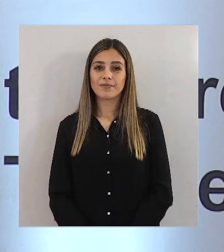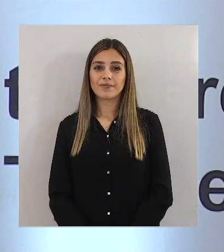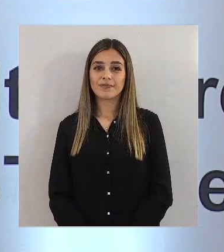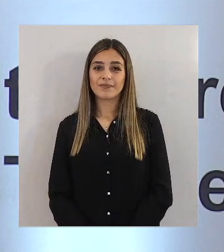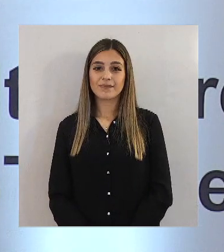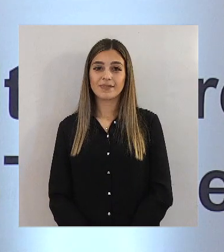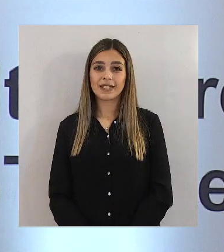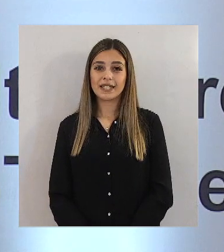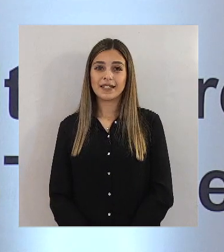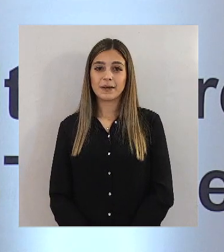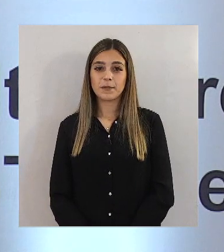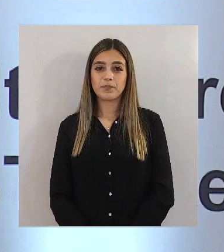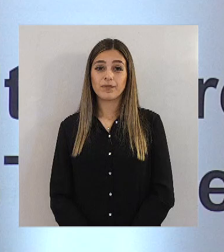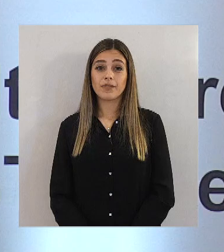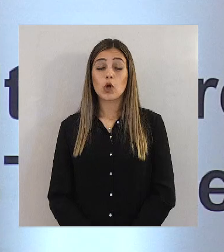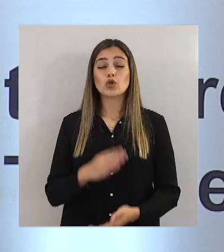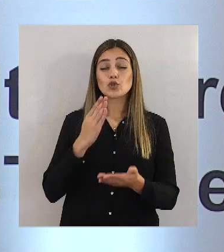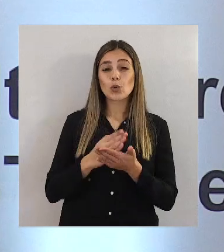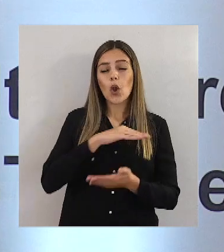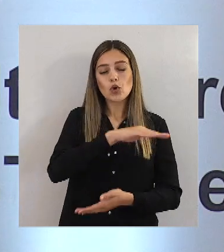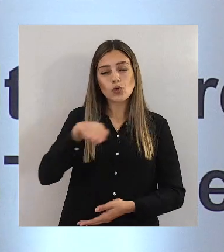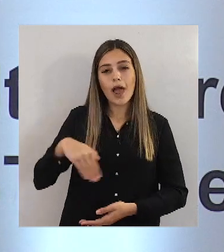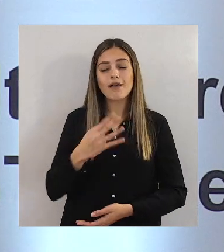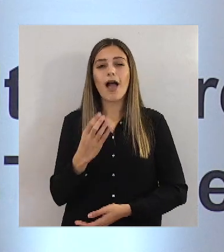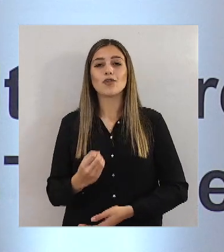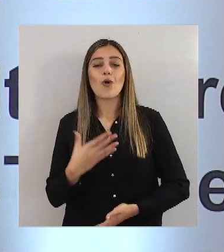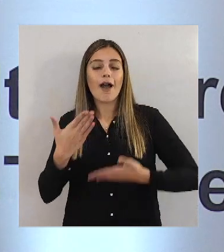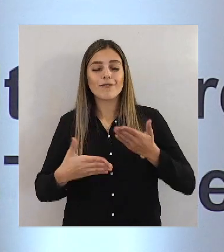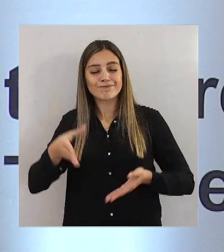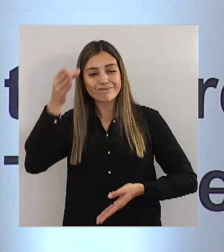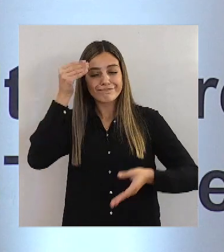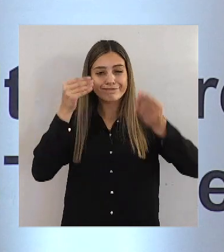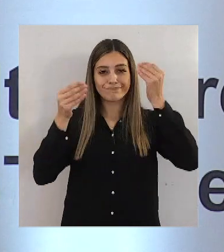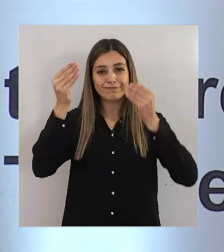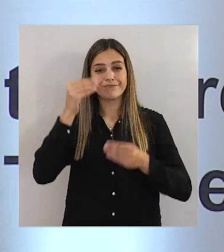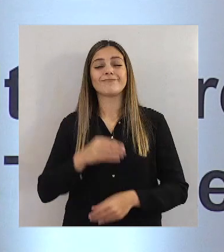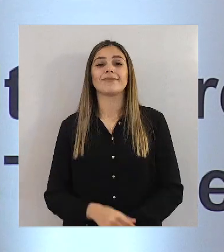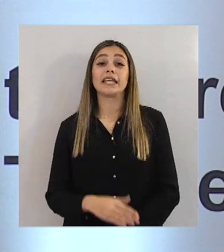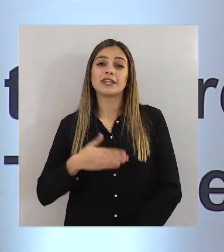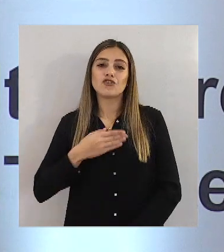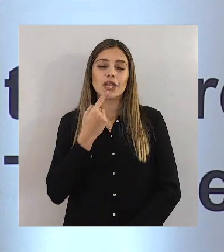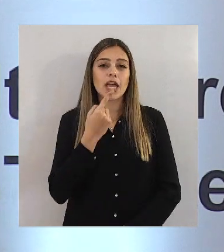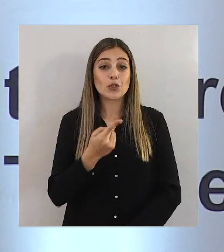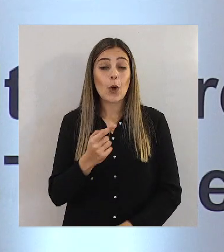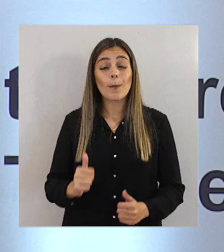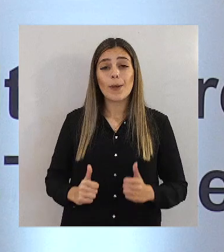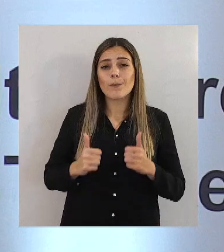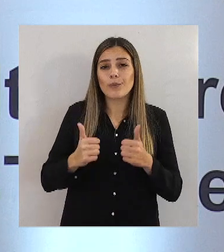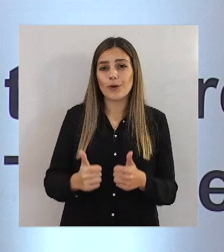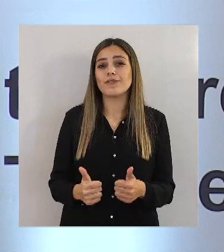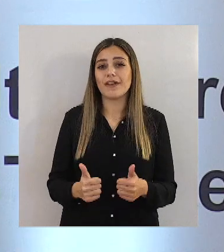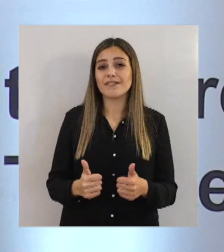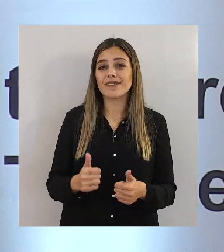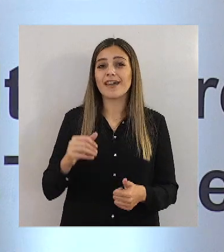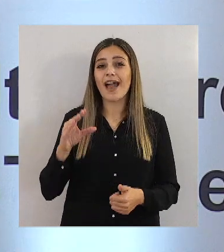all have so much to learn. But I want to emphasize how important everything becomes when we